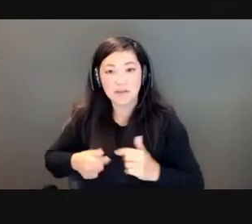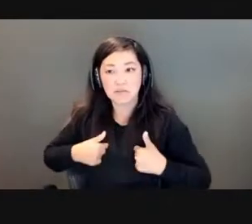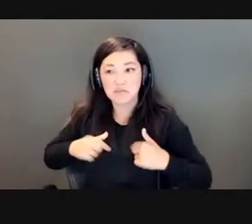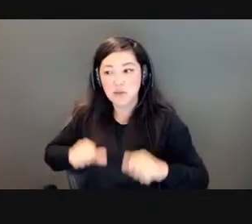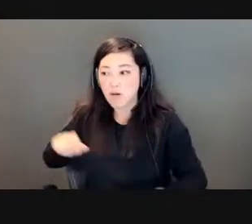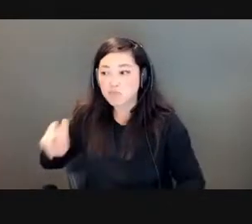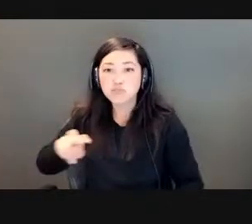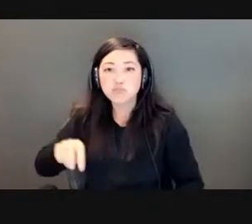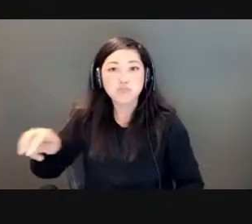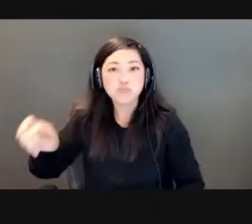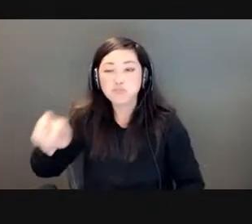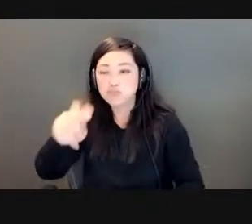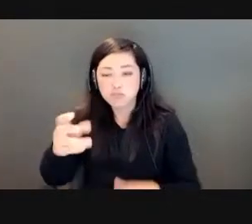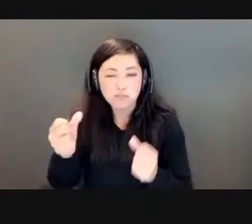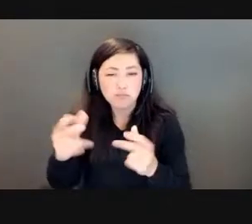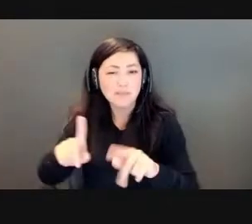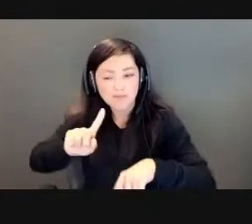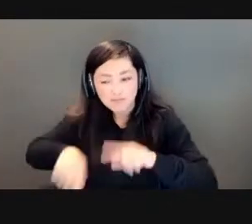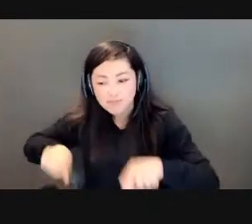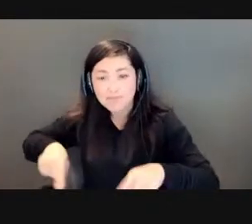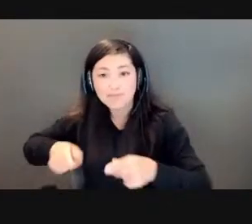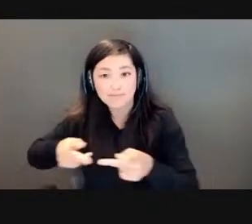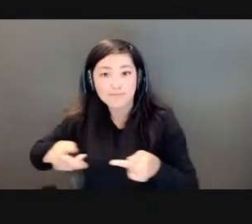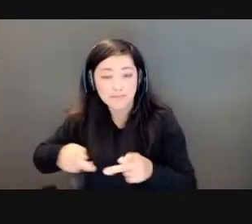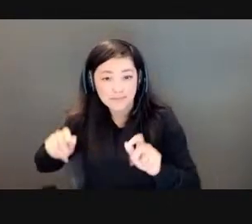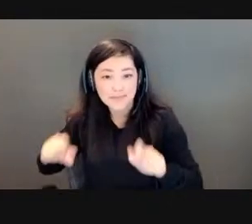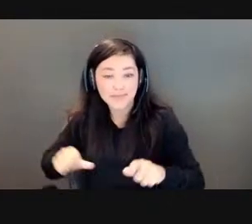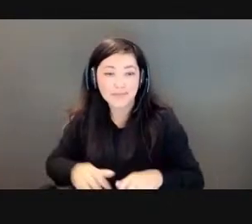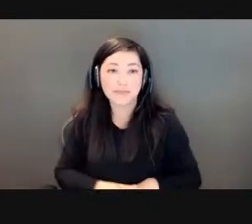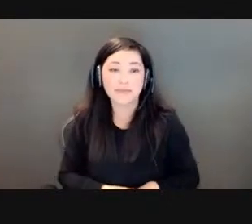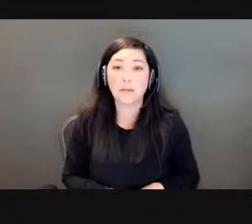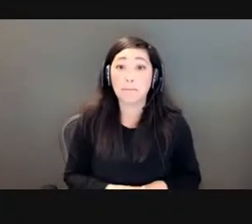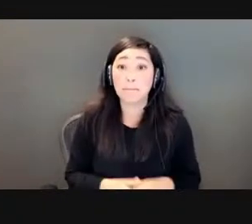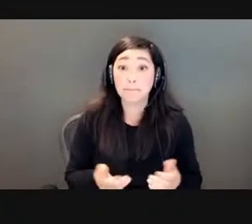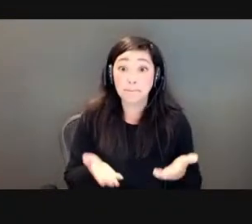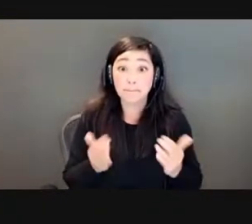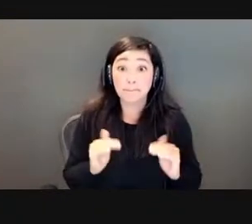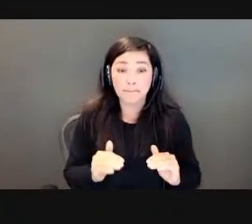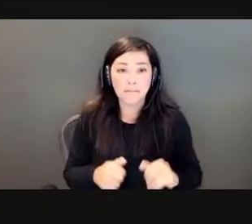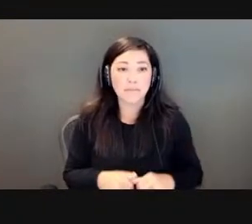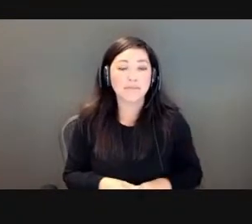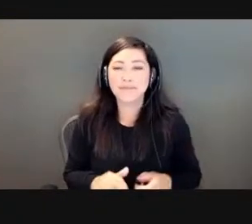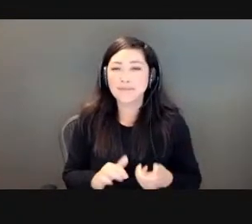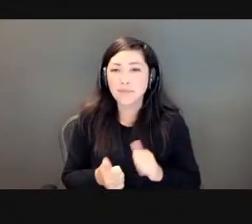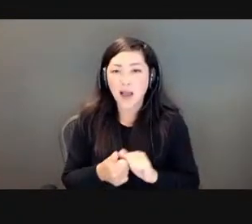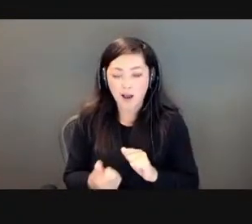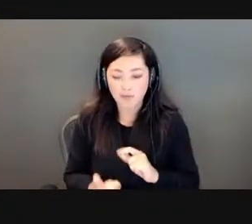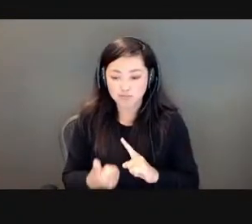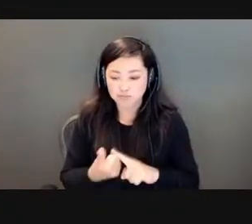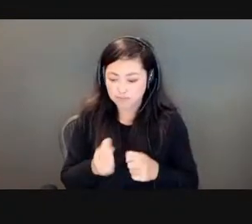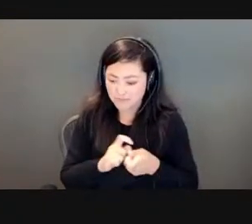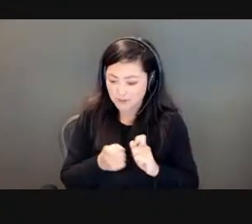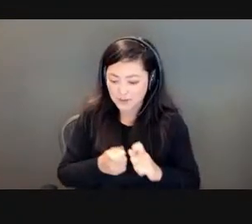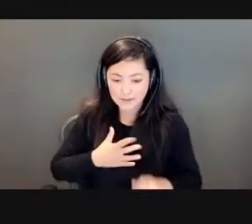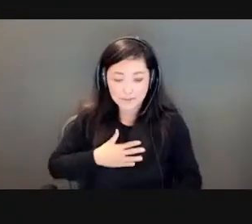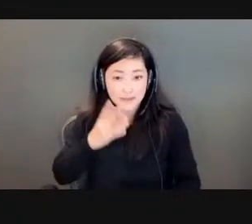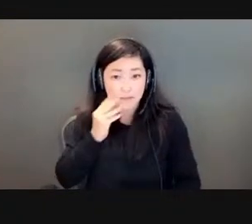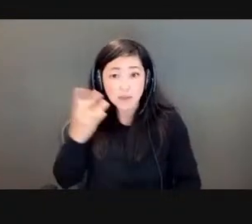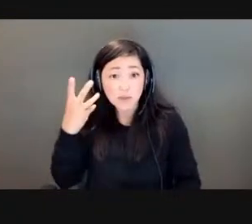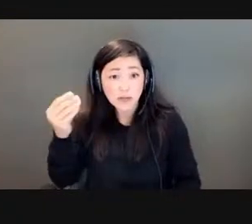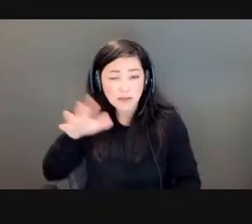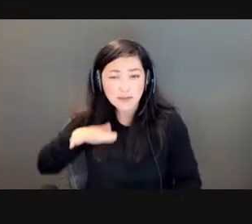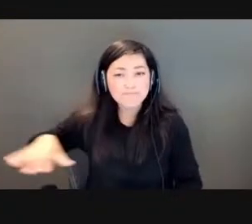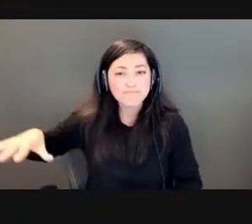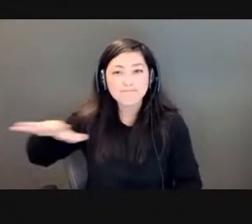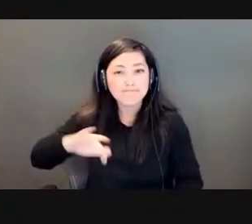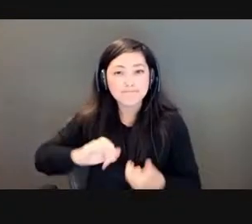short period of time. The next slide is again titled How Van Life Has Changed My Experience in the Outdoors. And